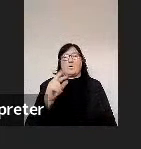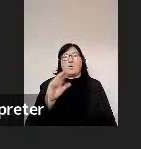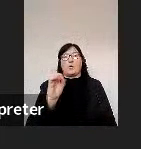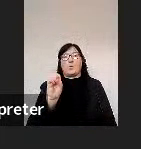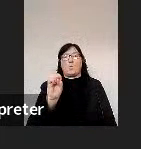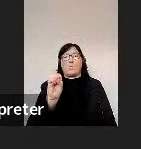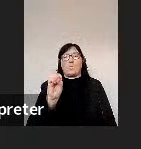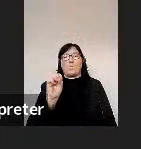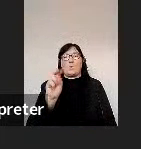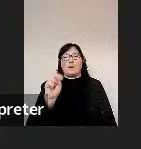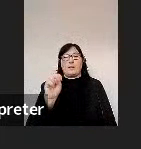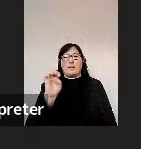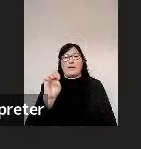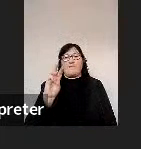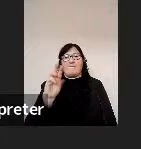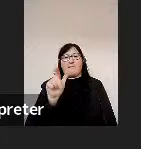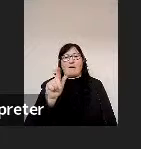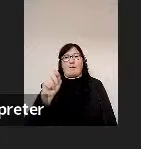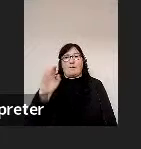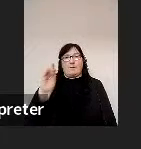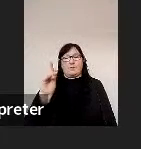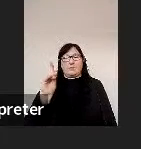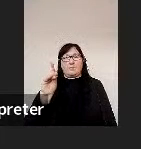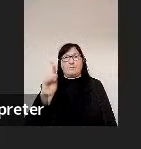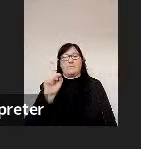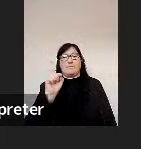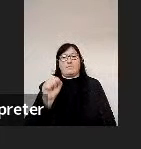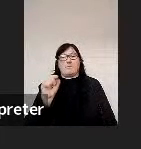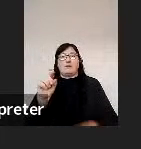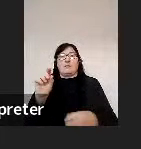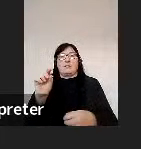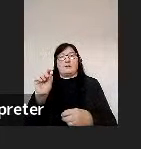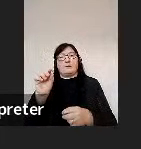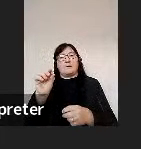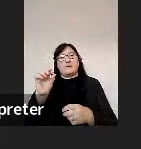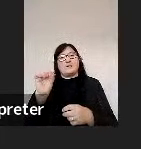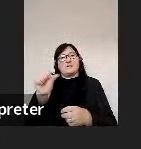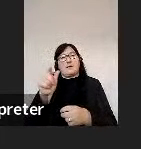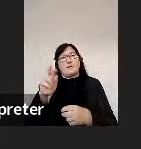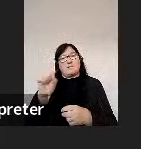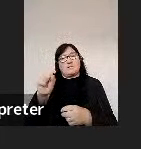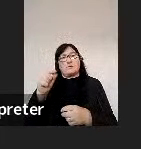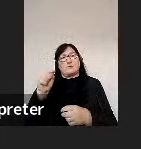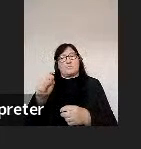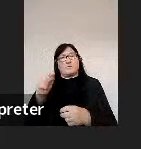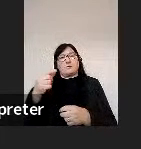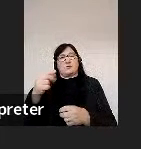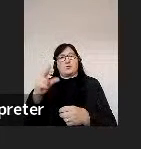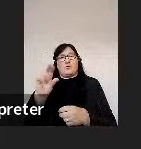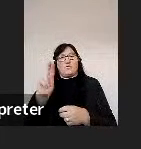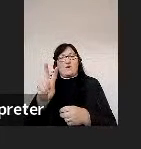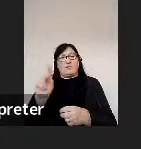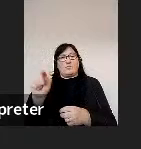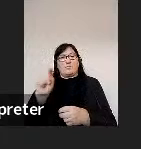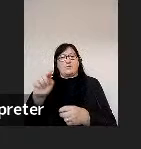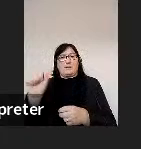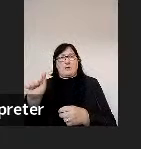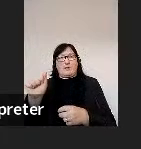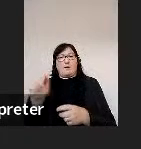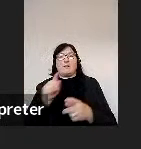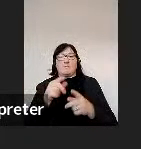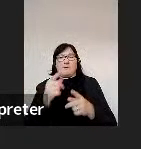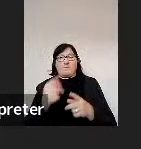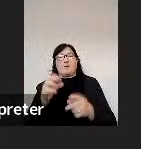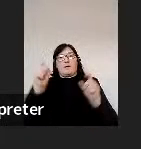bgroenewald@sars.gov.za. In Cape Town, they can submit their queries through the group email,